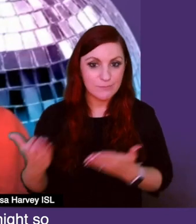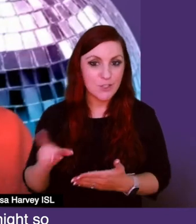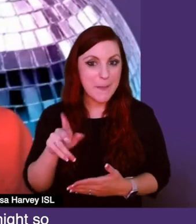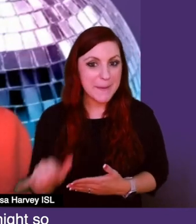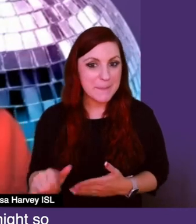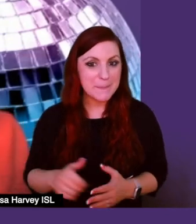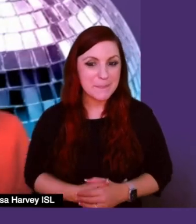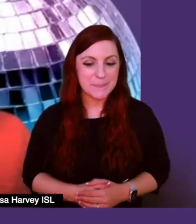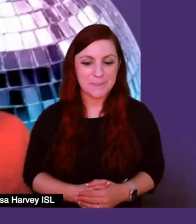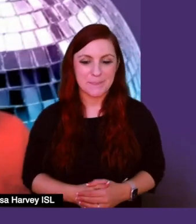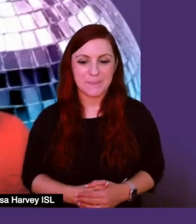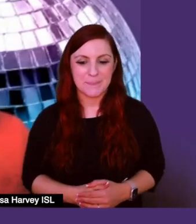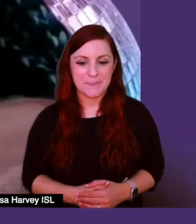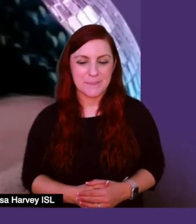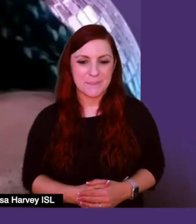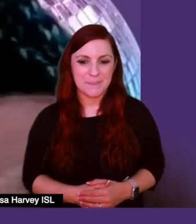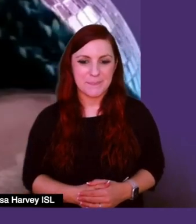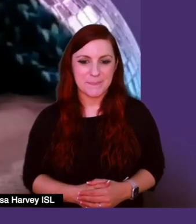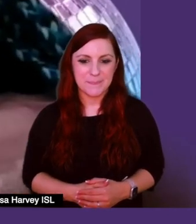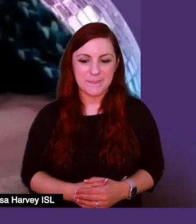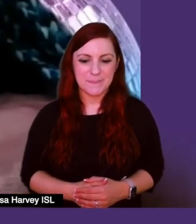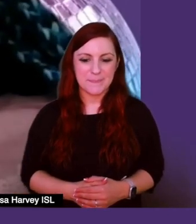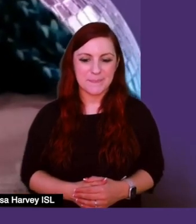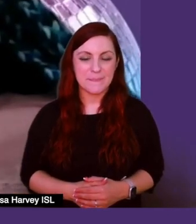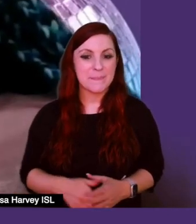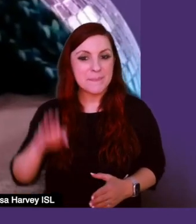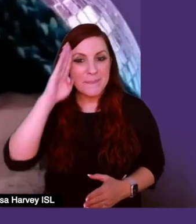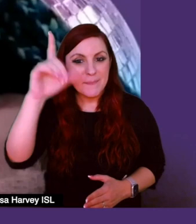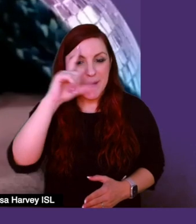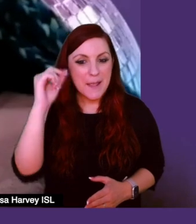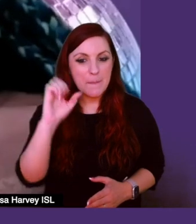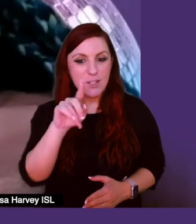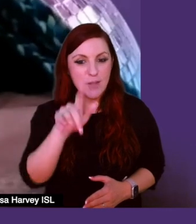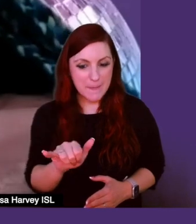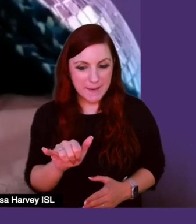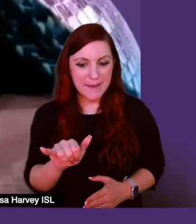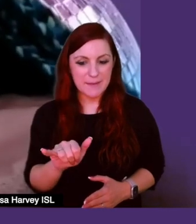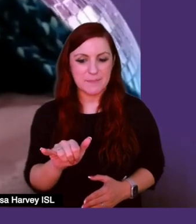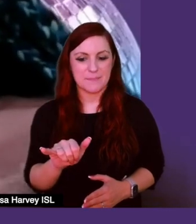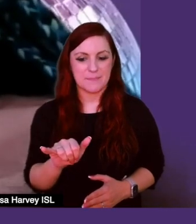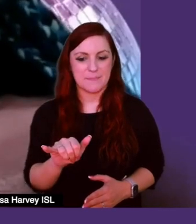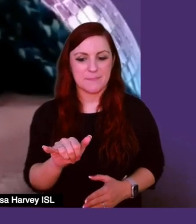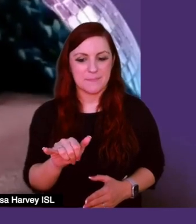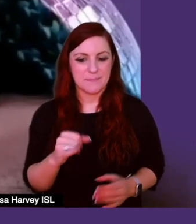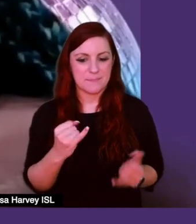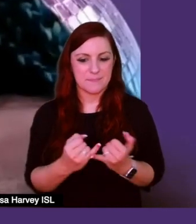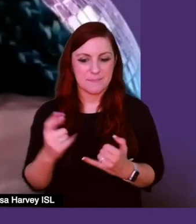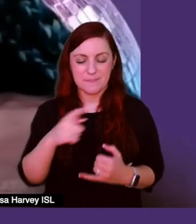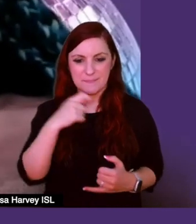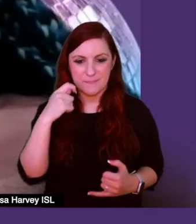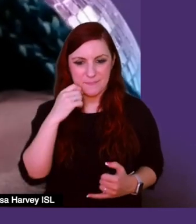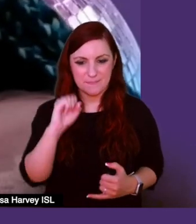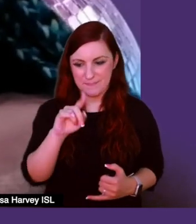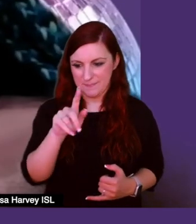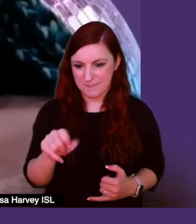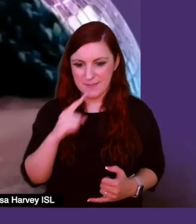over to you, Shelby. Hi. My name is Shelby. Shelby Lynch. And my pronoun is she,